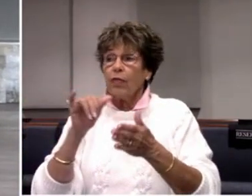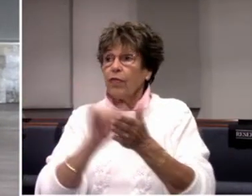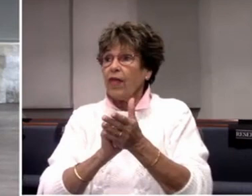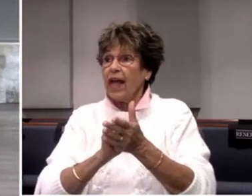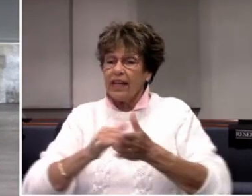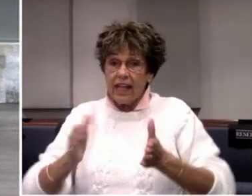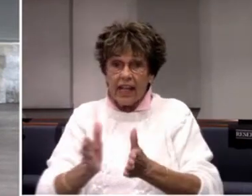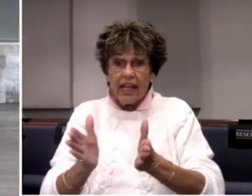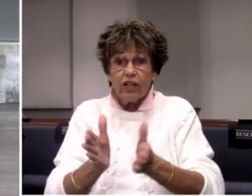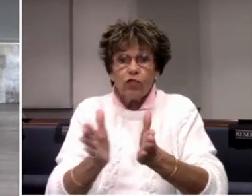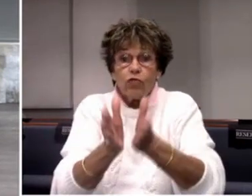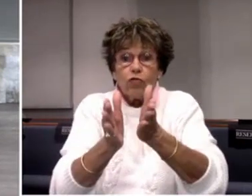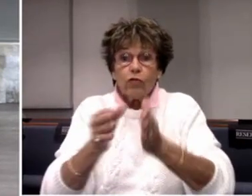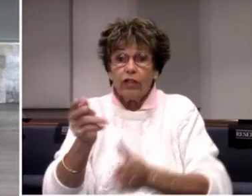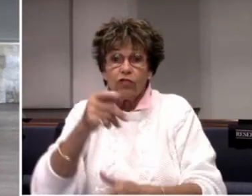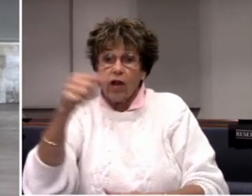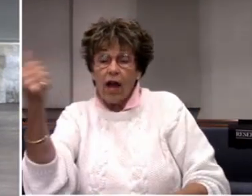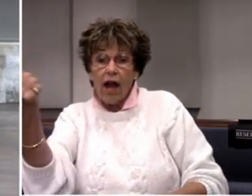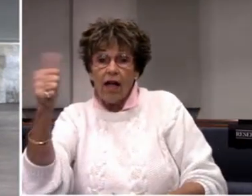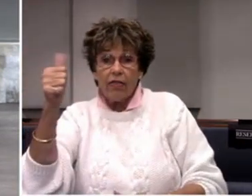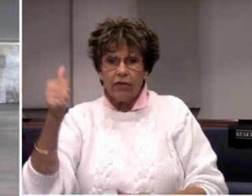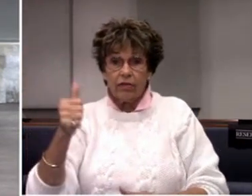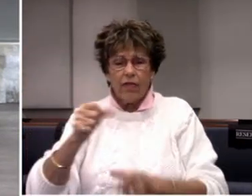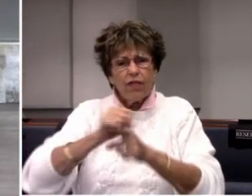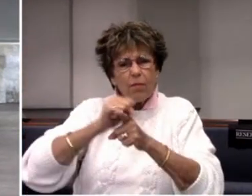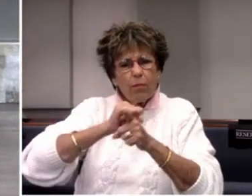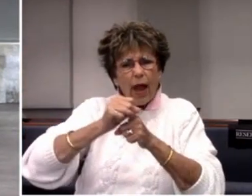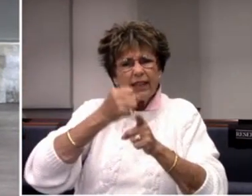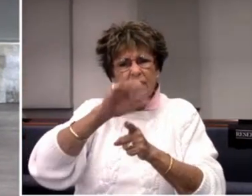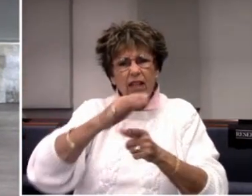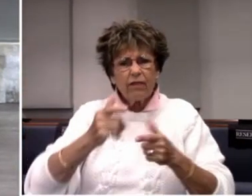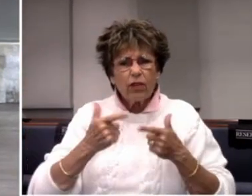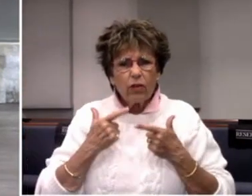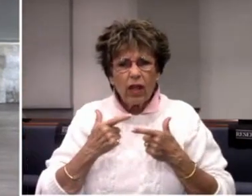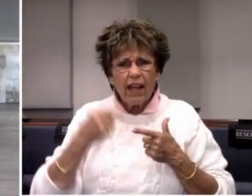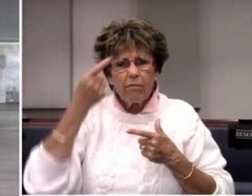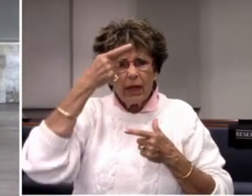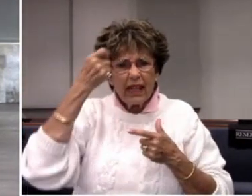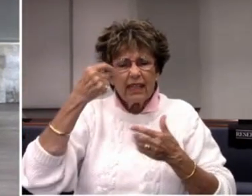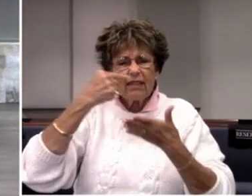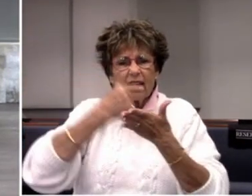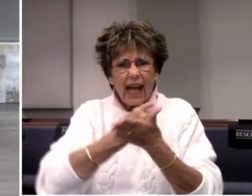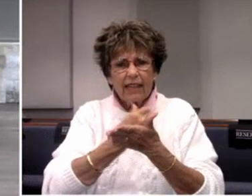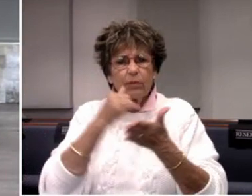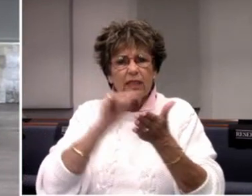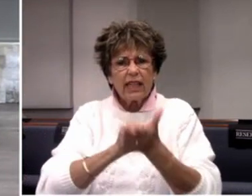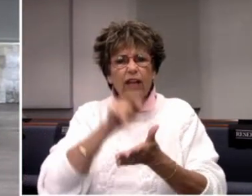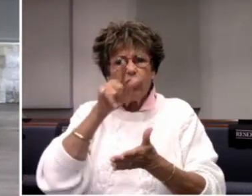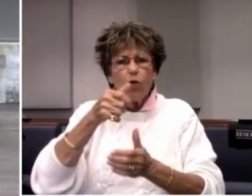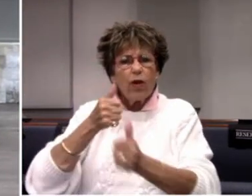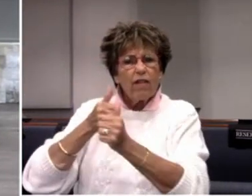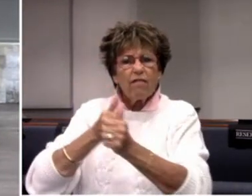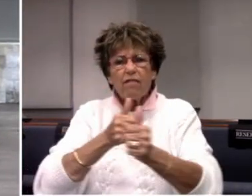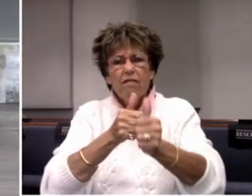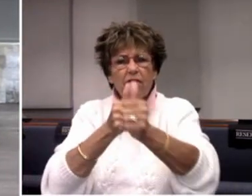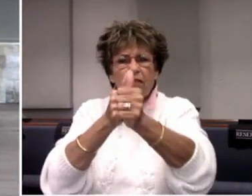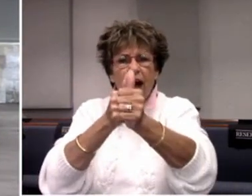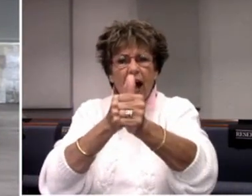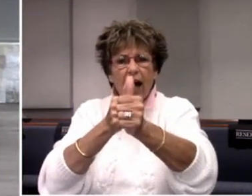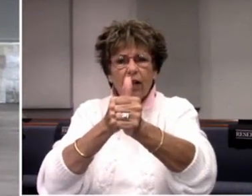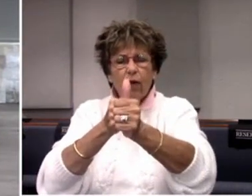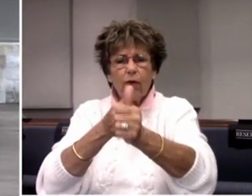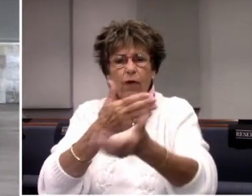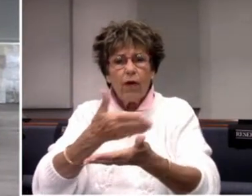the theme of your life or the practice of your life because of the gospel is that you are to follow after things